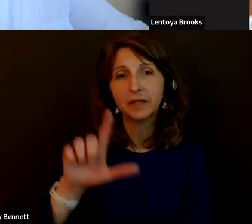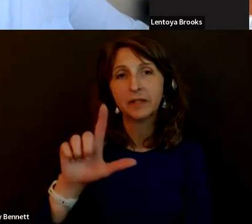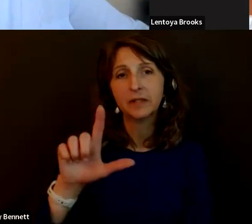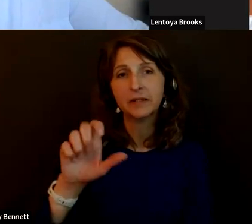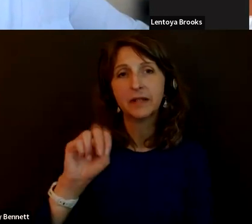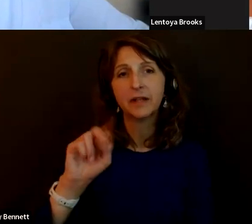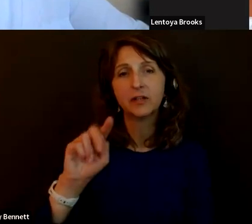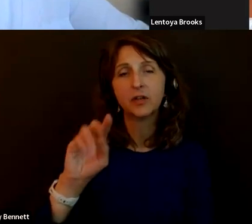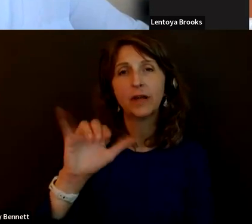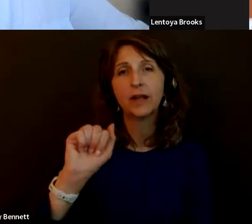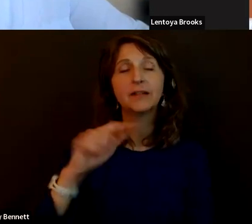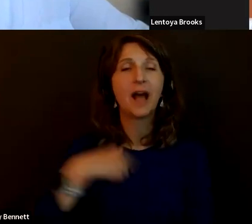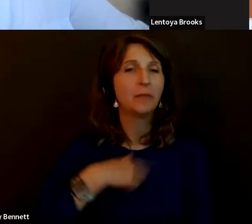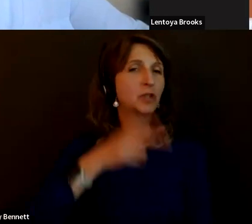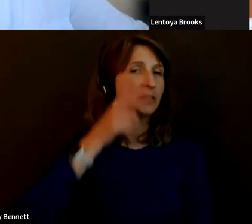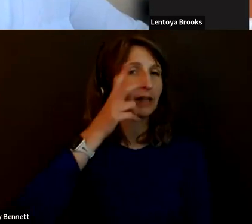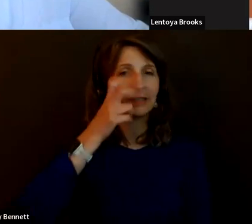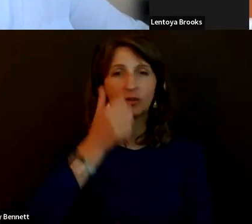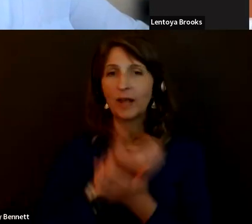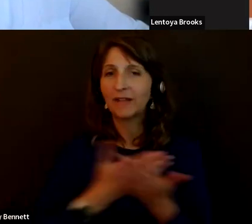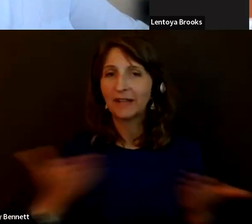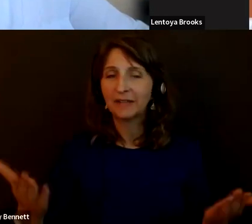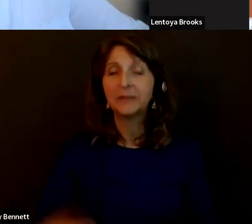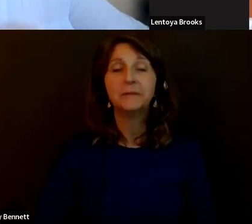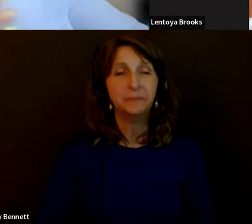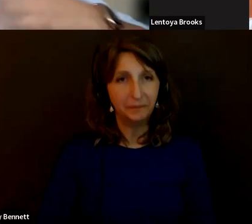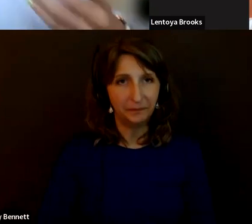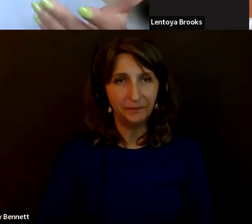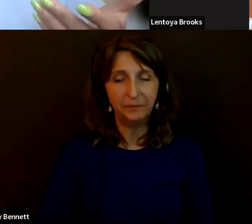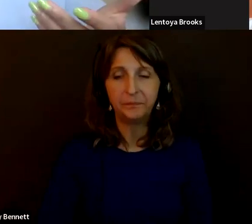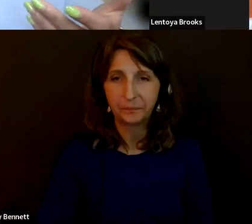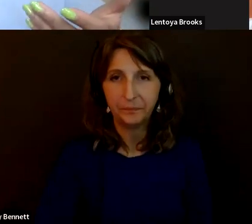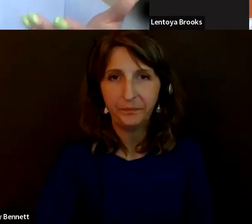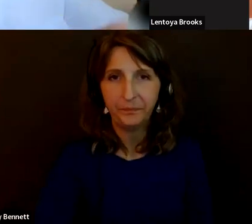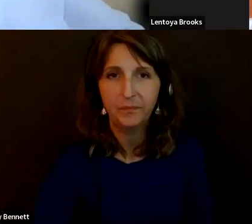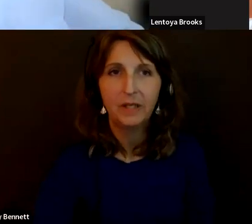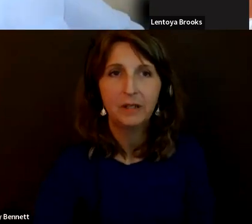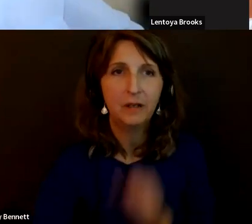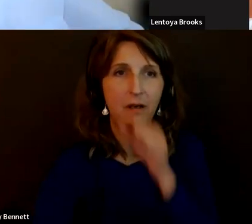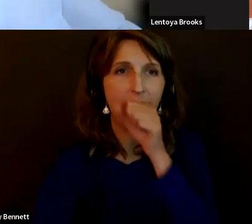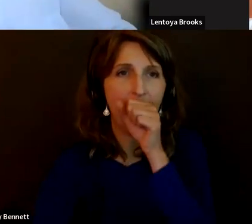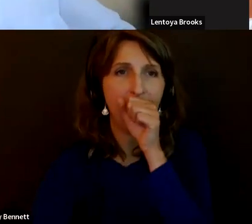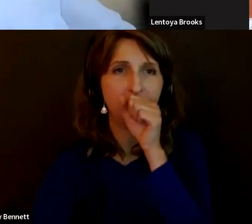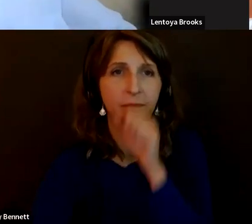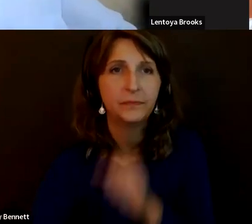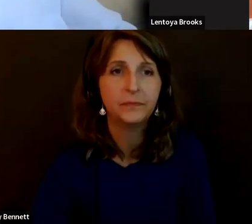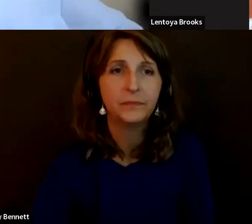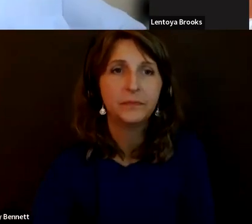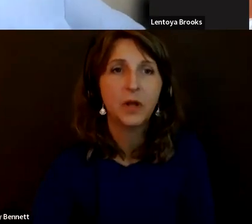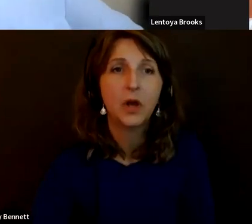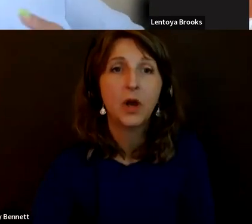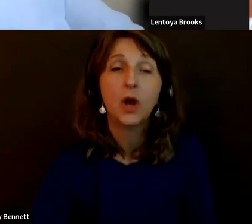Mhm. The other thing too is that when you grow up to be an adult and you have a disability, things look a little